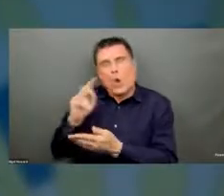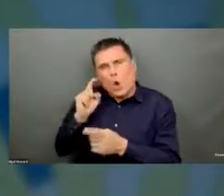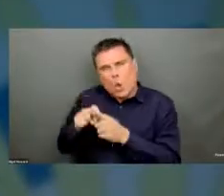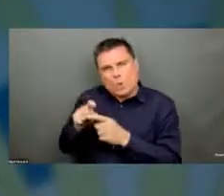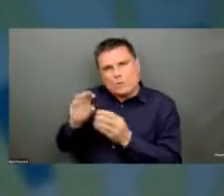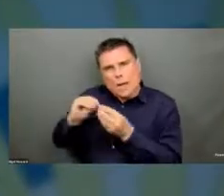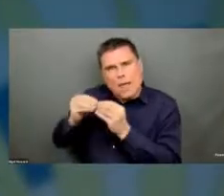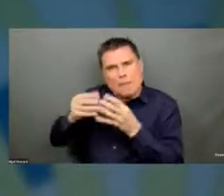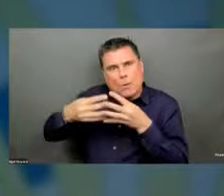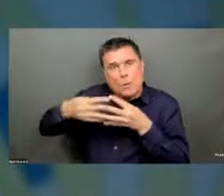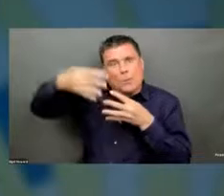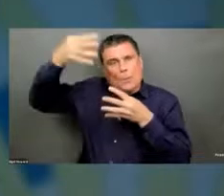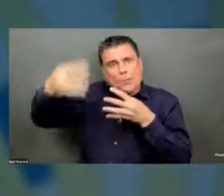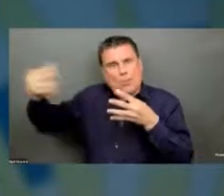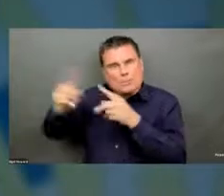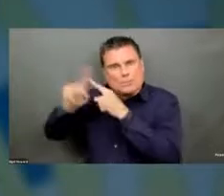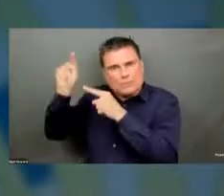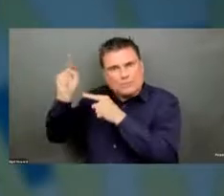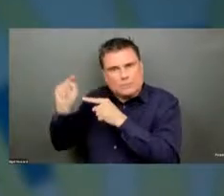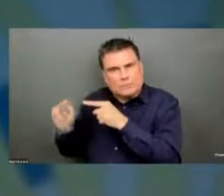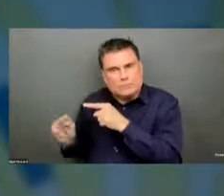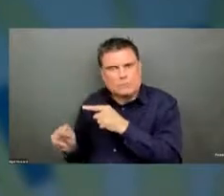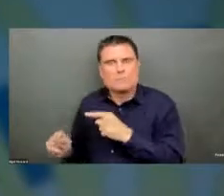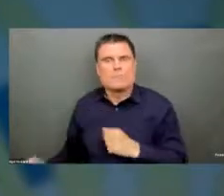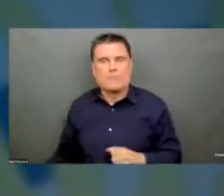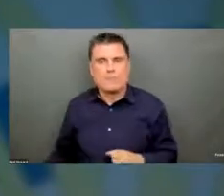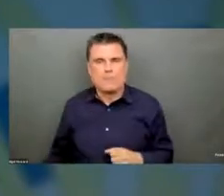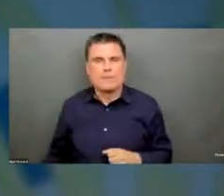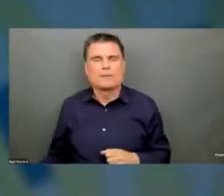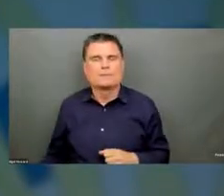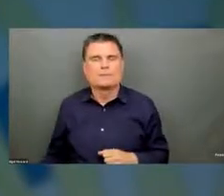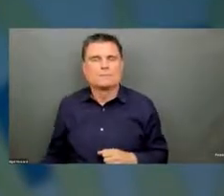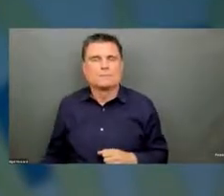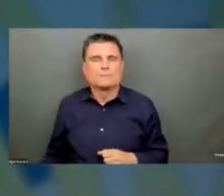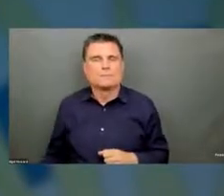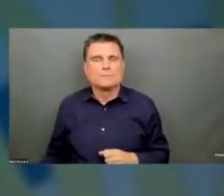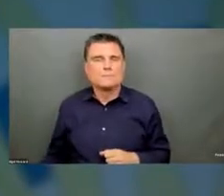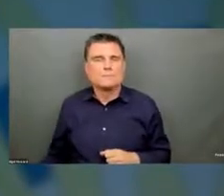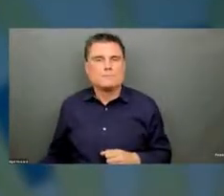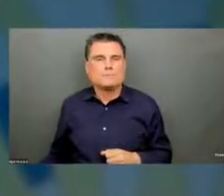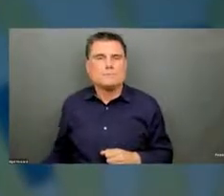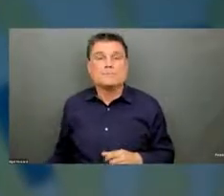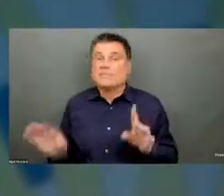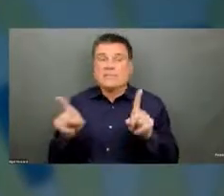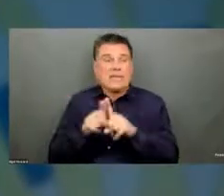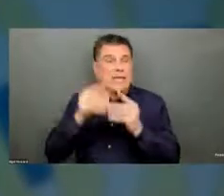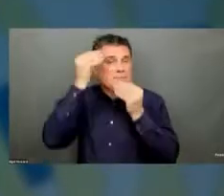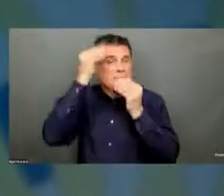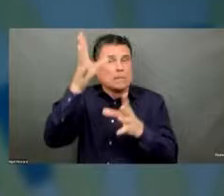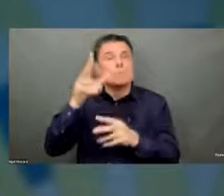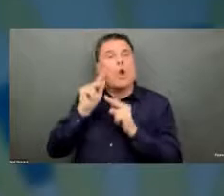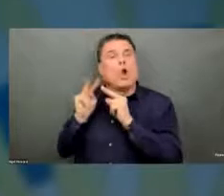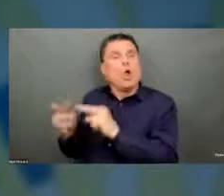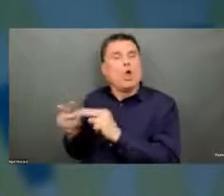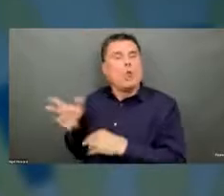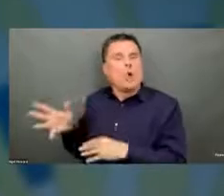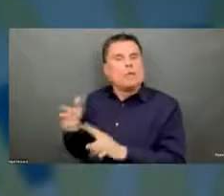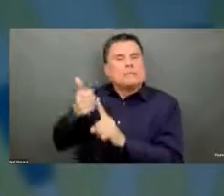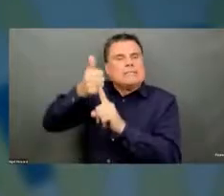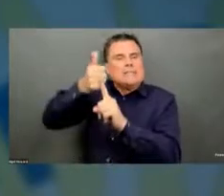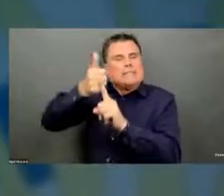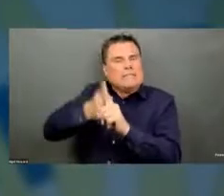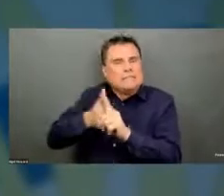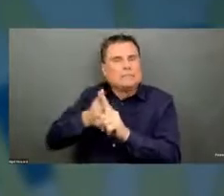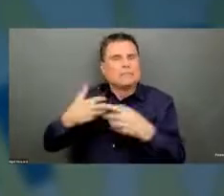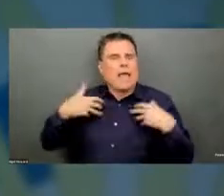This is the same data presented by health authority, and this is by surveillance date, so we can see in the